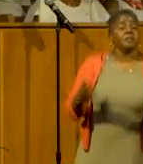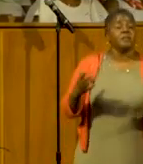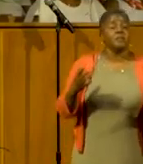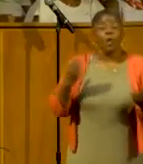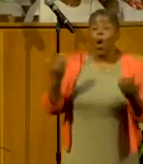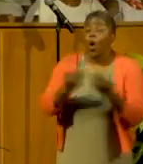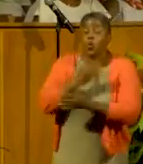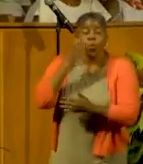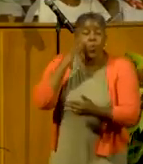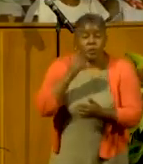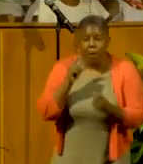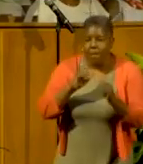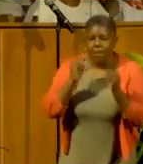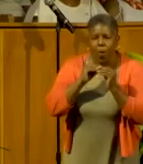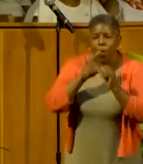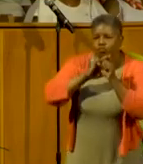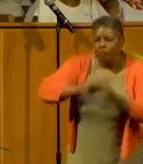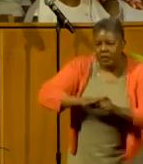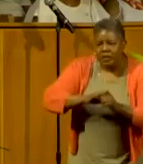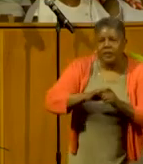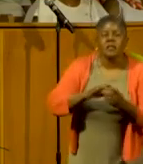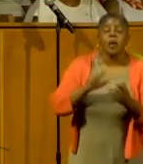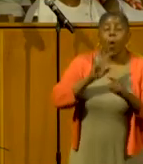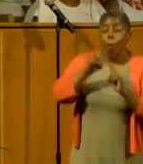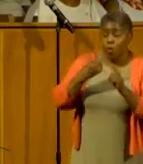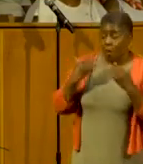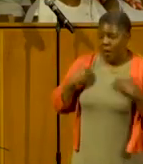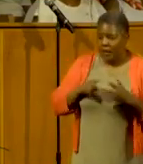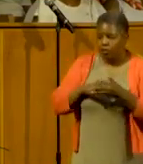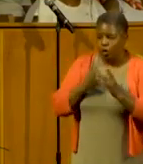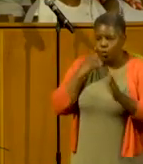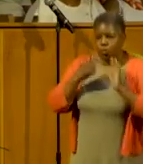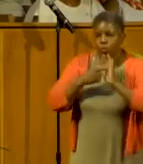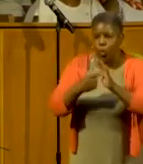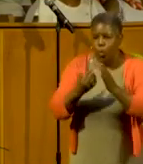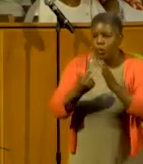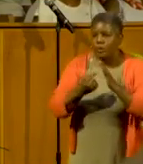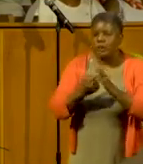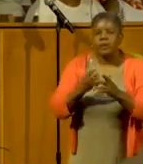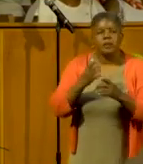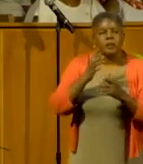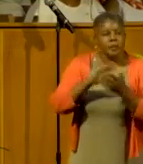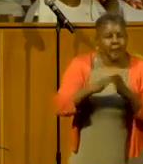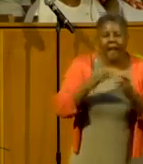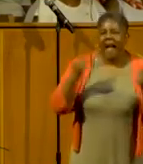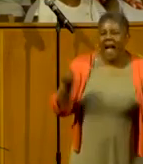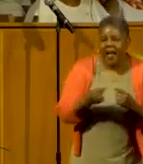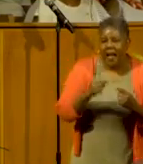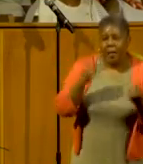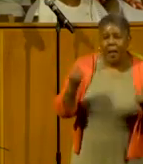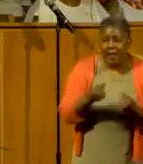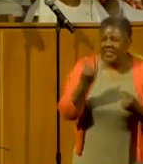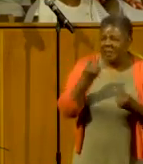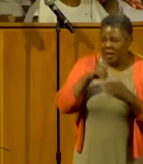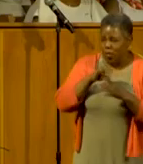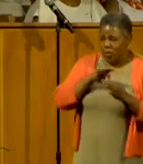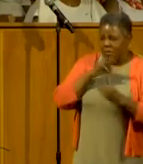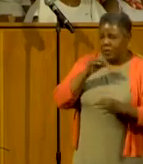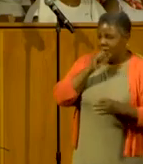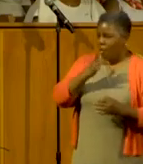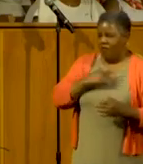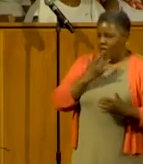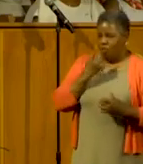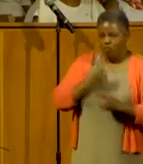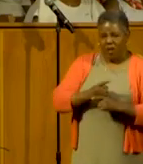when you experience more stress than you should normally be expected, when your body begins to show you new signs of an ache or a pain, when something in your spirit just don't